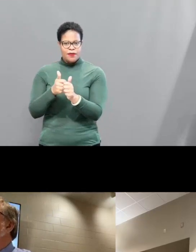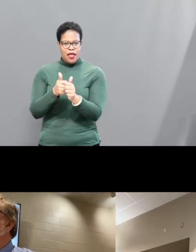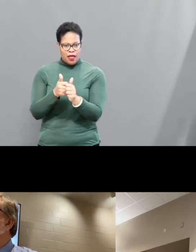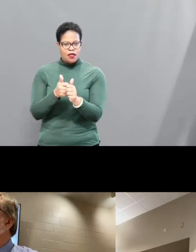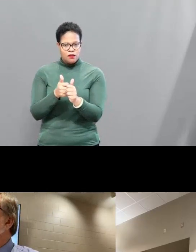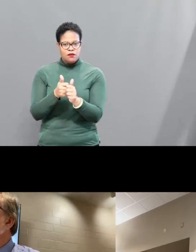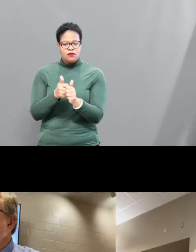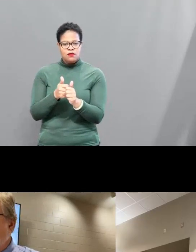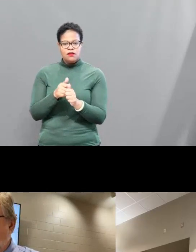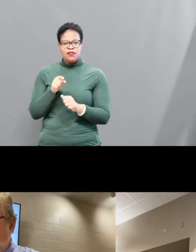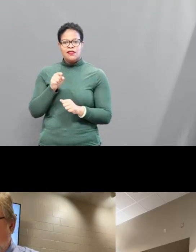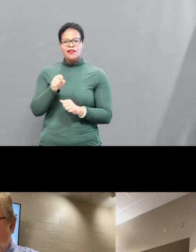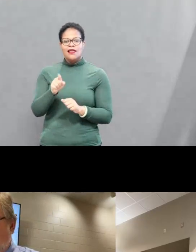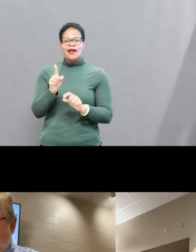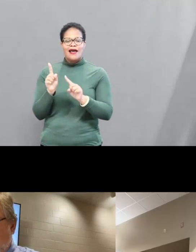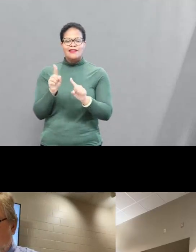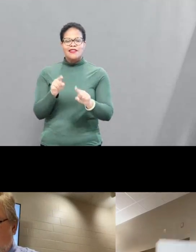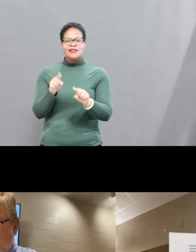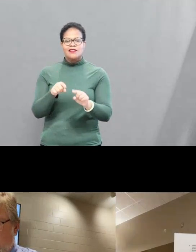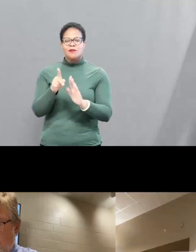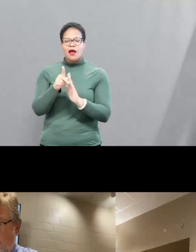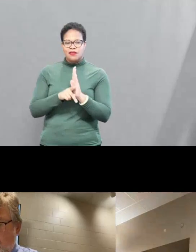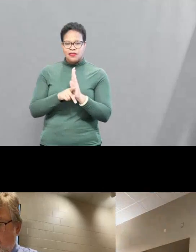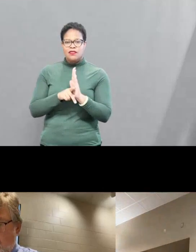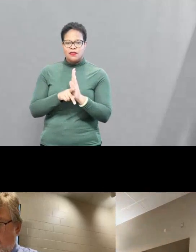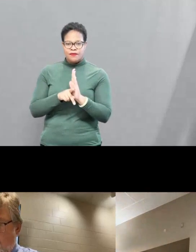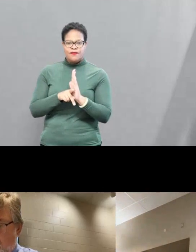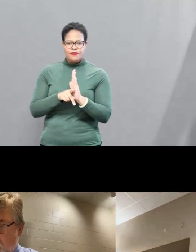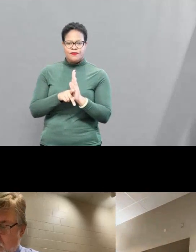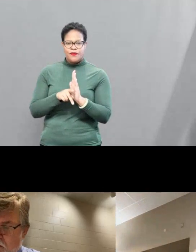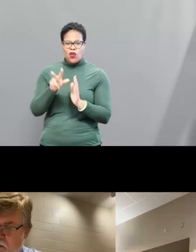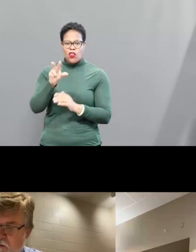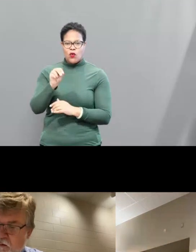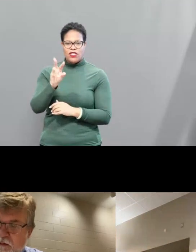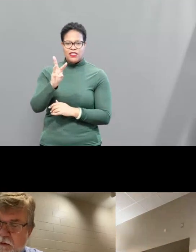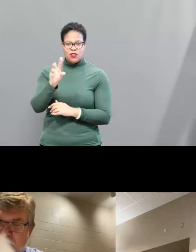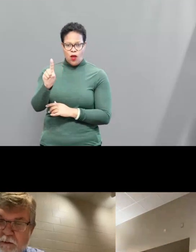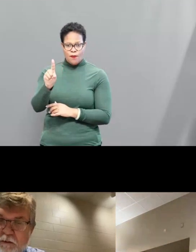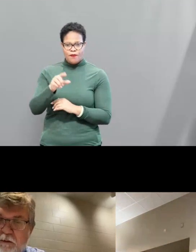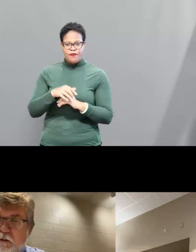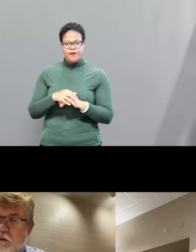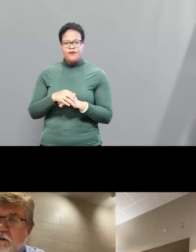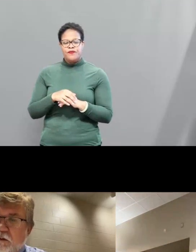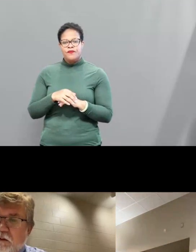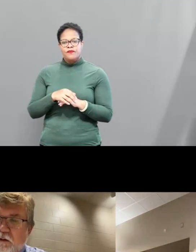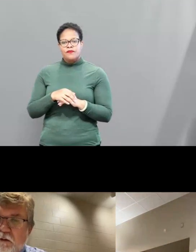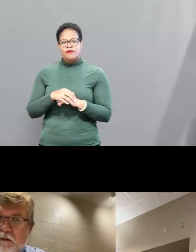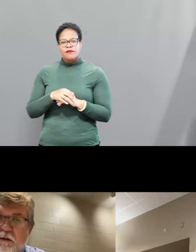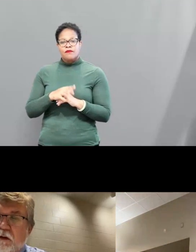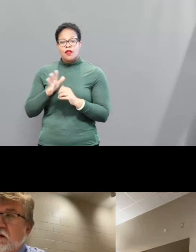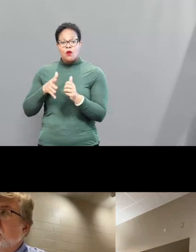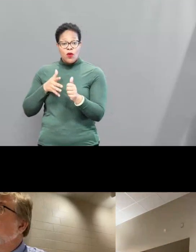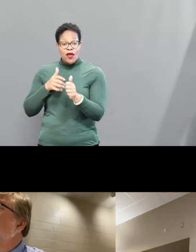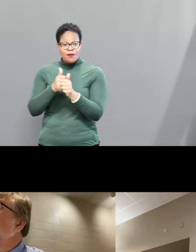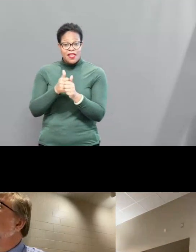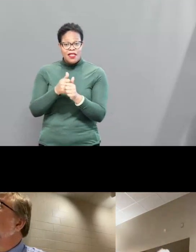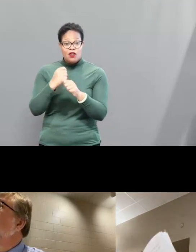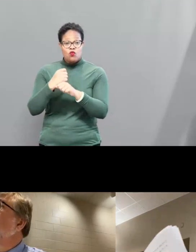And this was the attendance policy itself. So we updated the remote learning